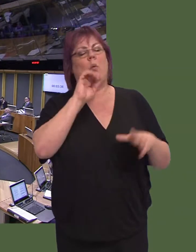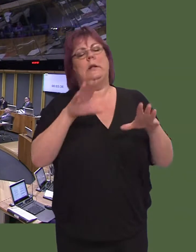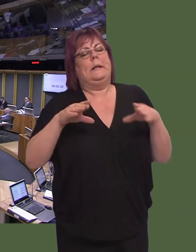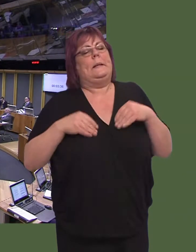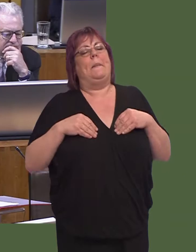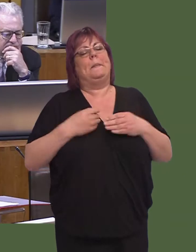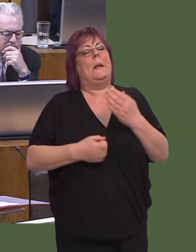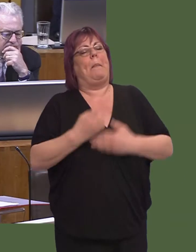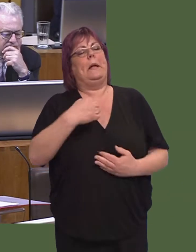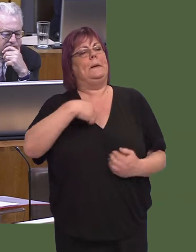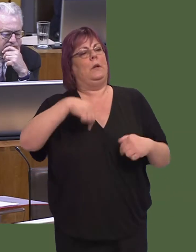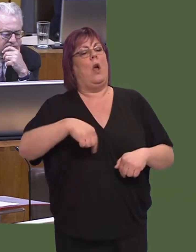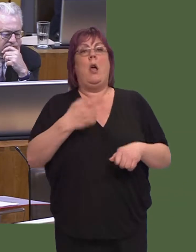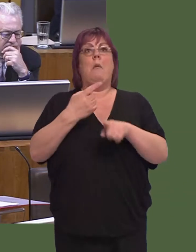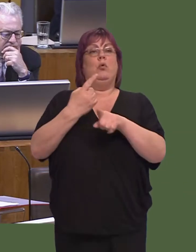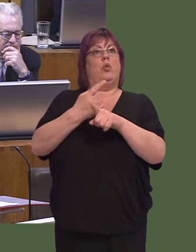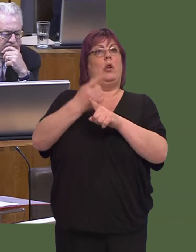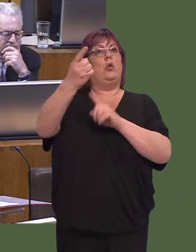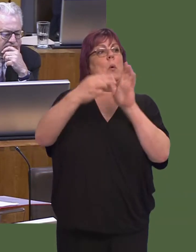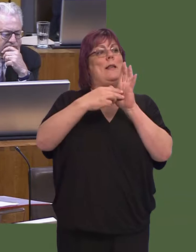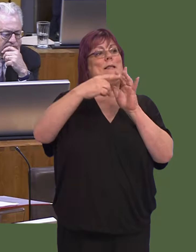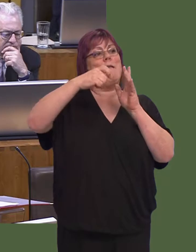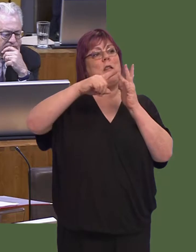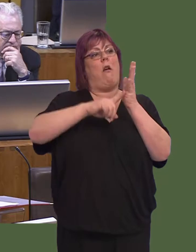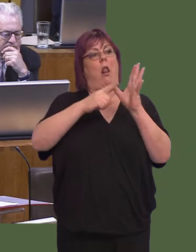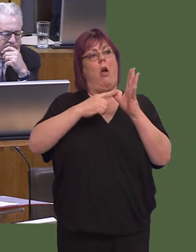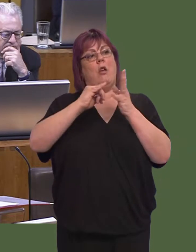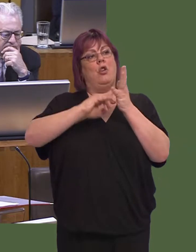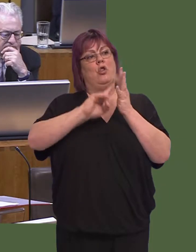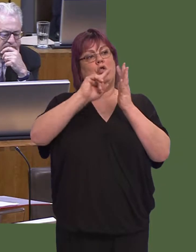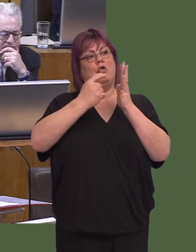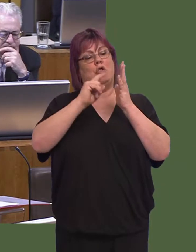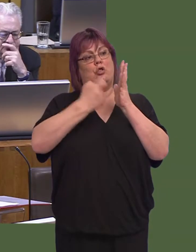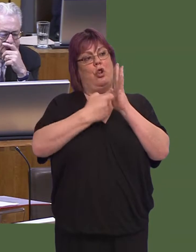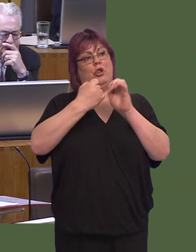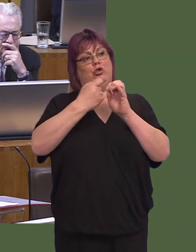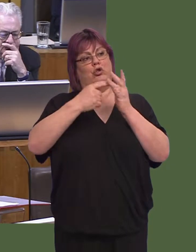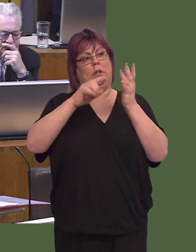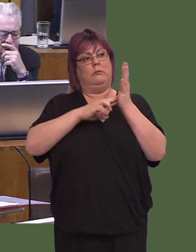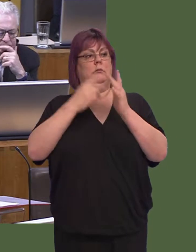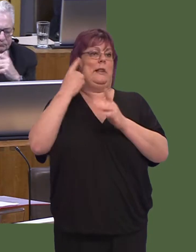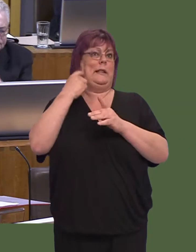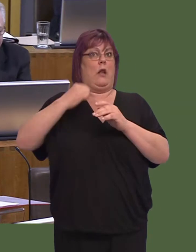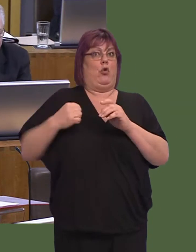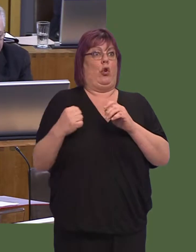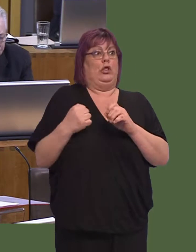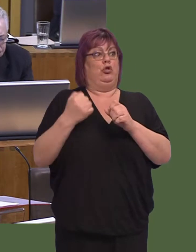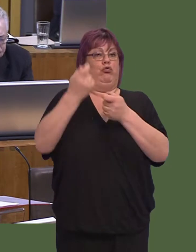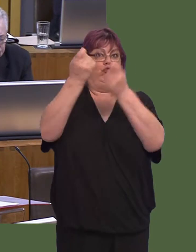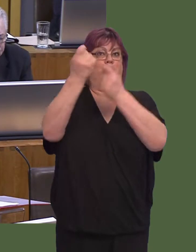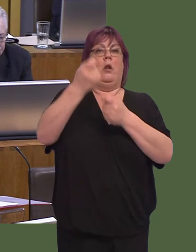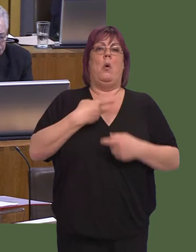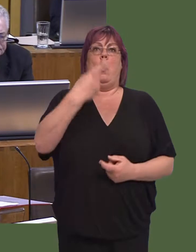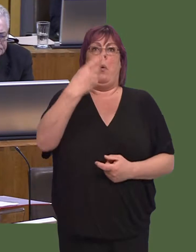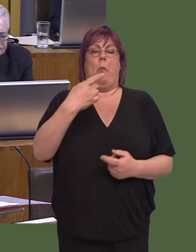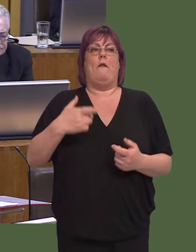situation wouldn't be acceptable to us, and I discussed this with Nicola Sturgeon yesterday. We were both in the same place. It's not adequate that the powers